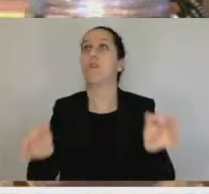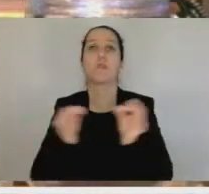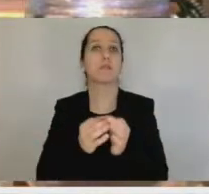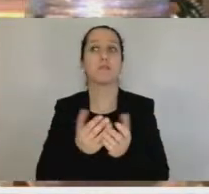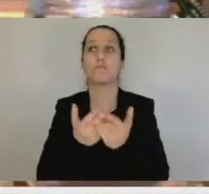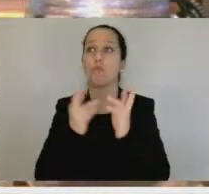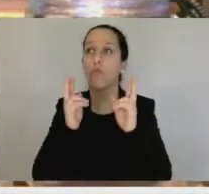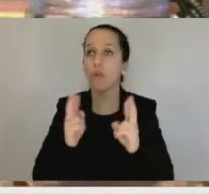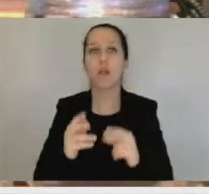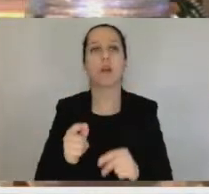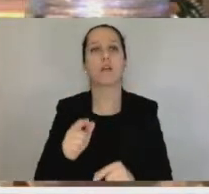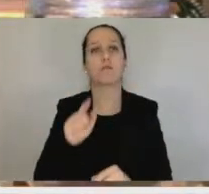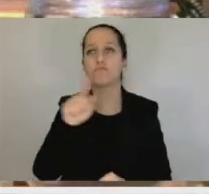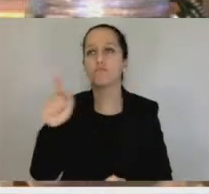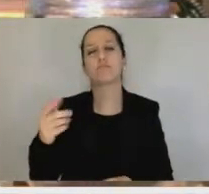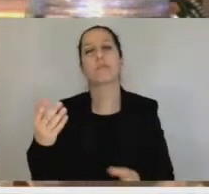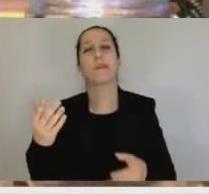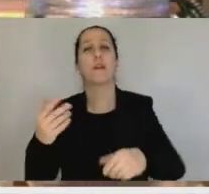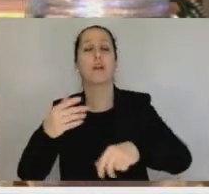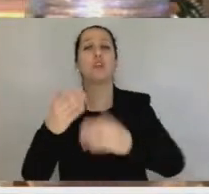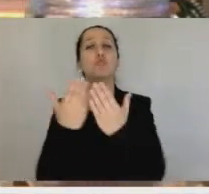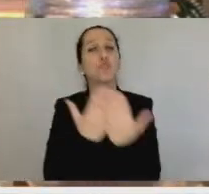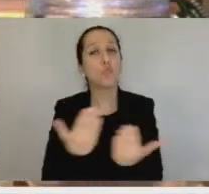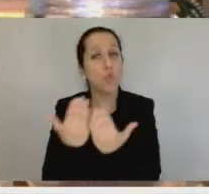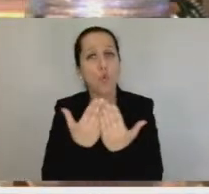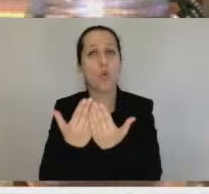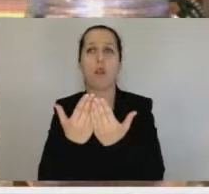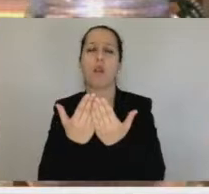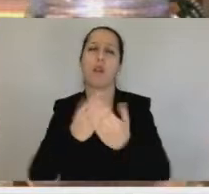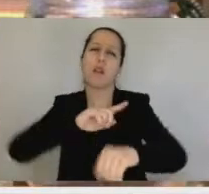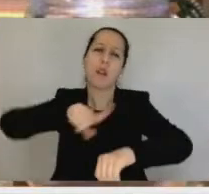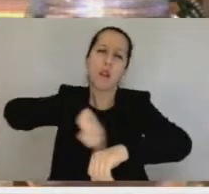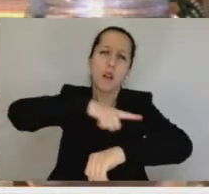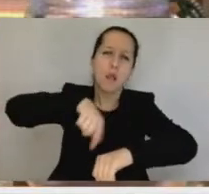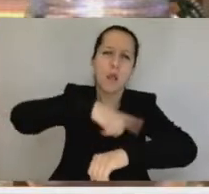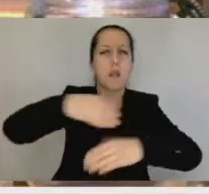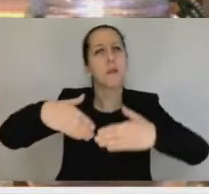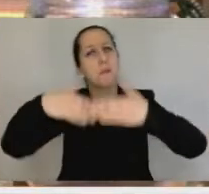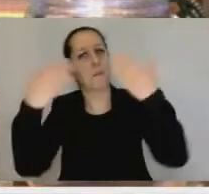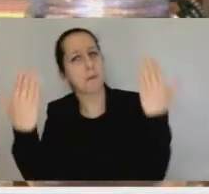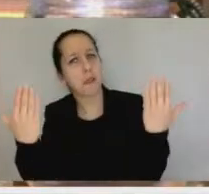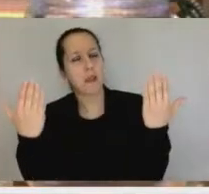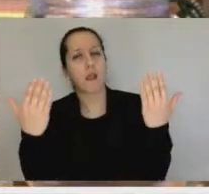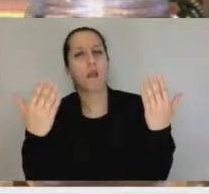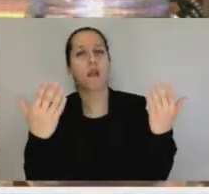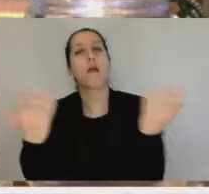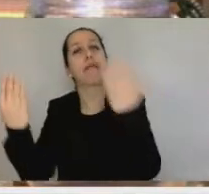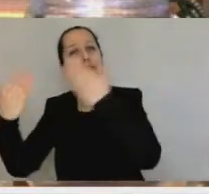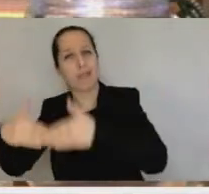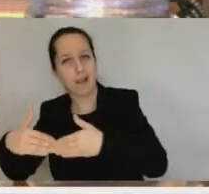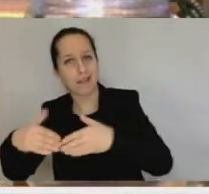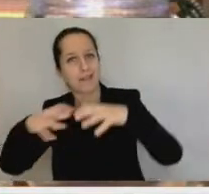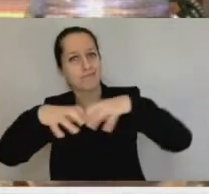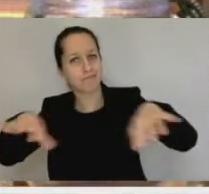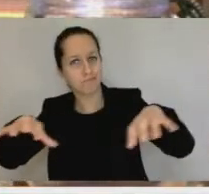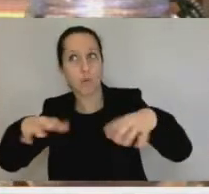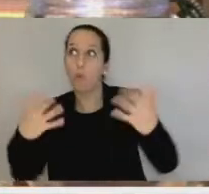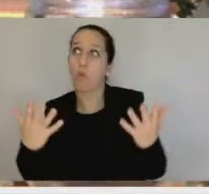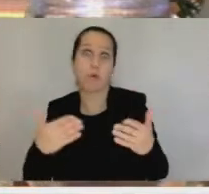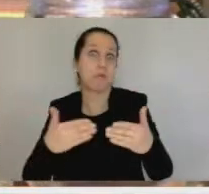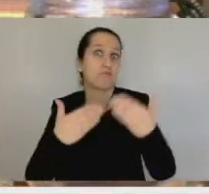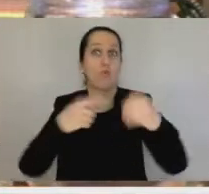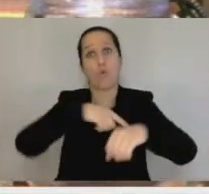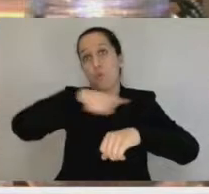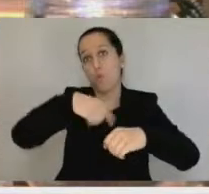importance of having schools open morning and afternoon, long days,